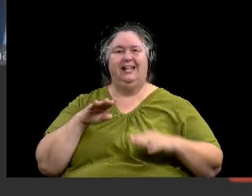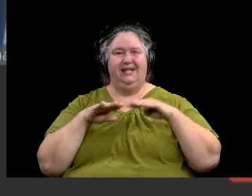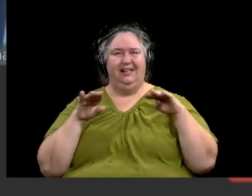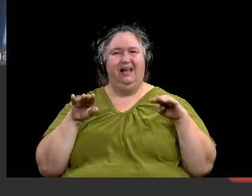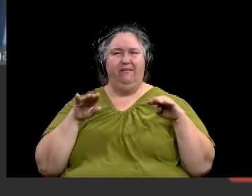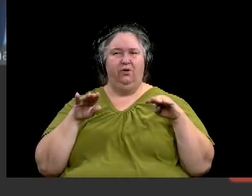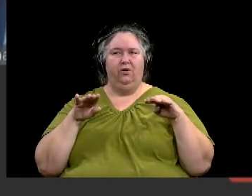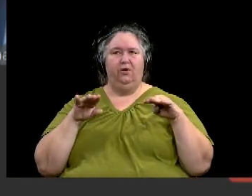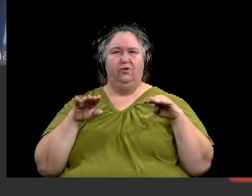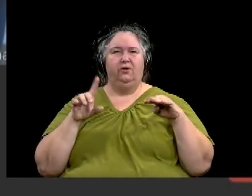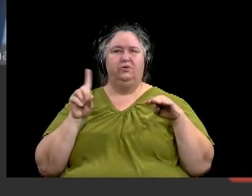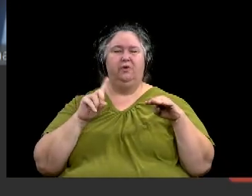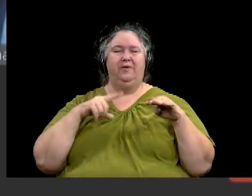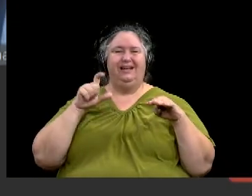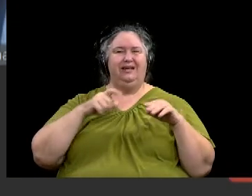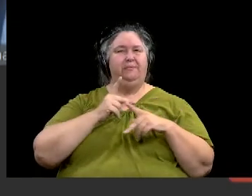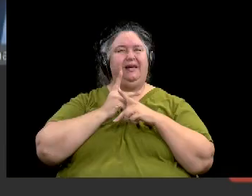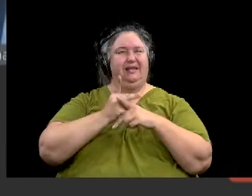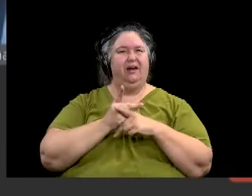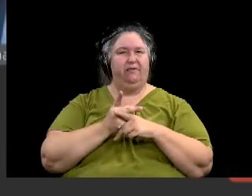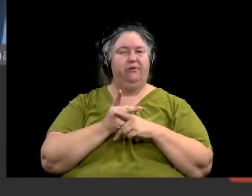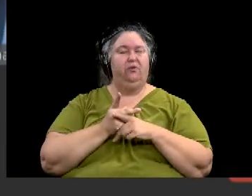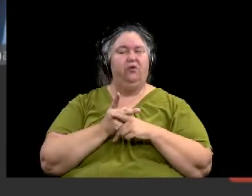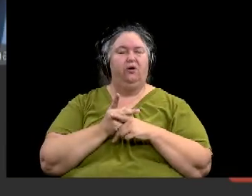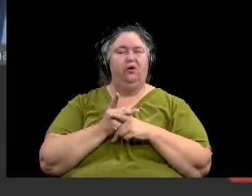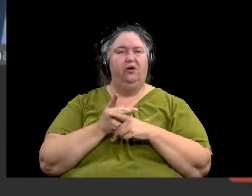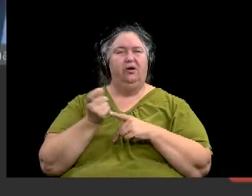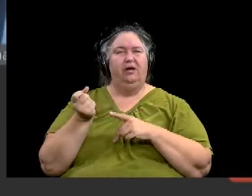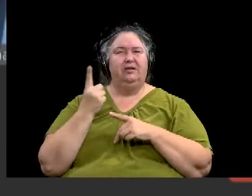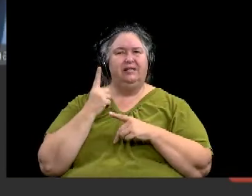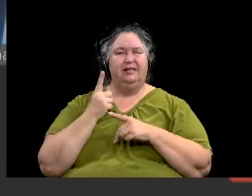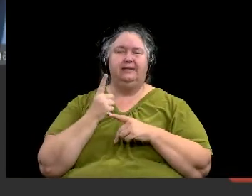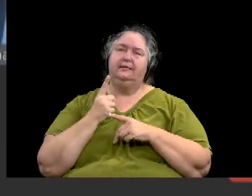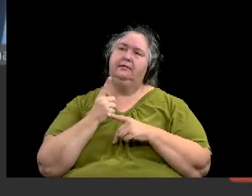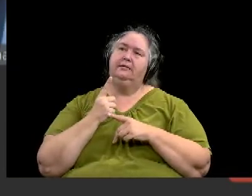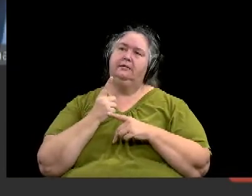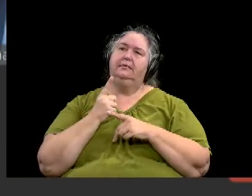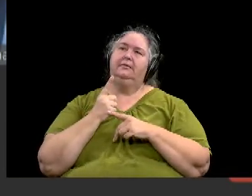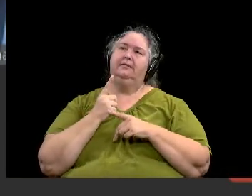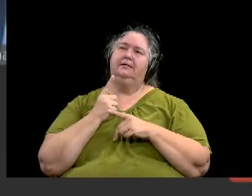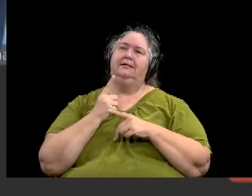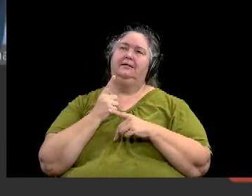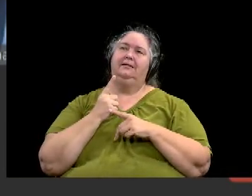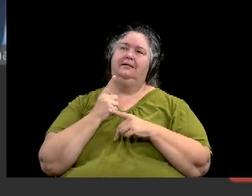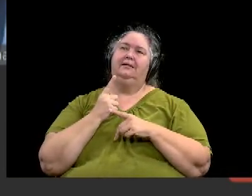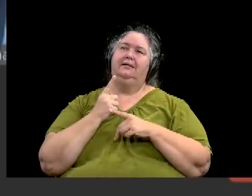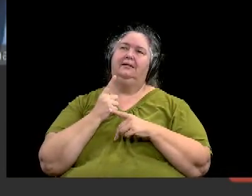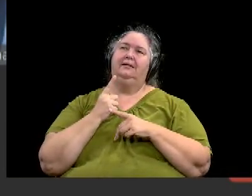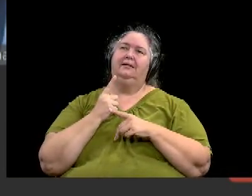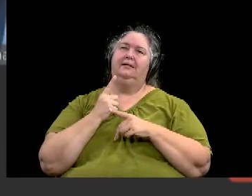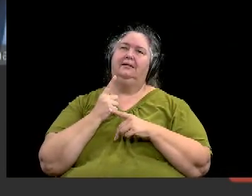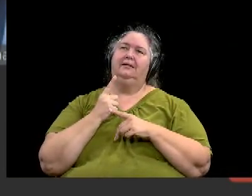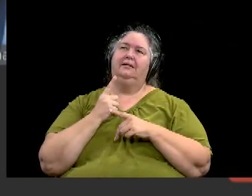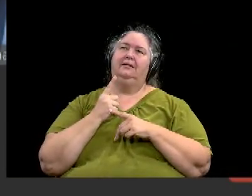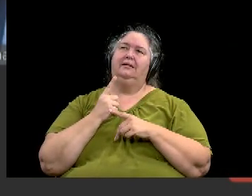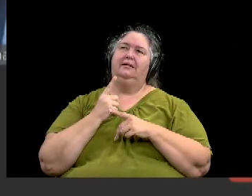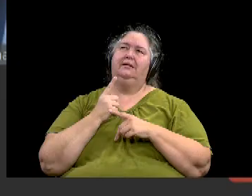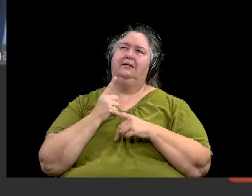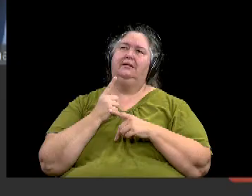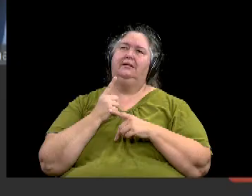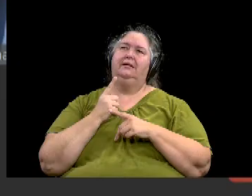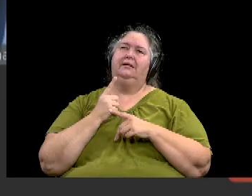to take those masks and not have to wear them. There has been a little bit of lack of clarity about